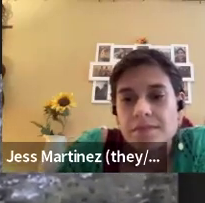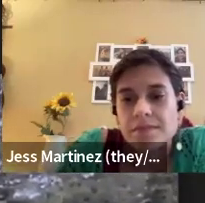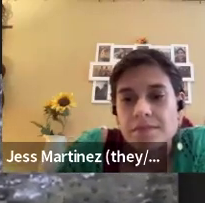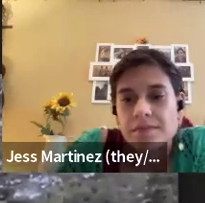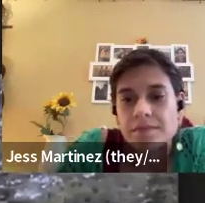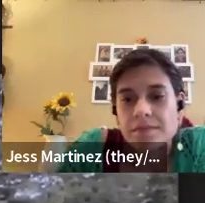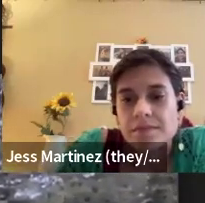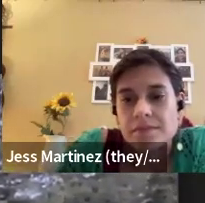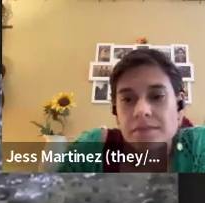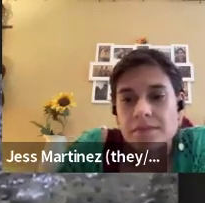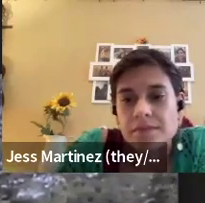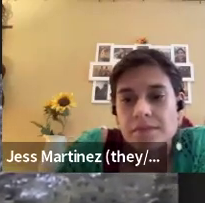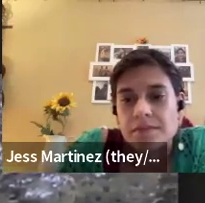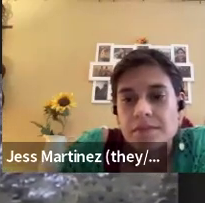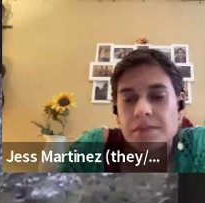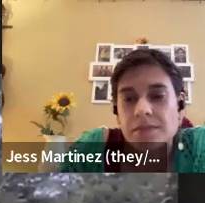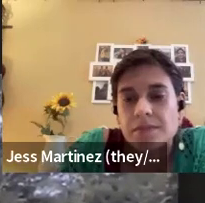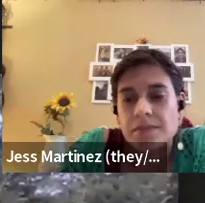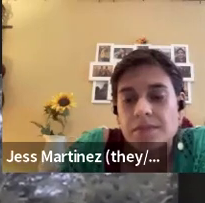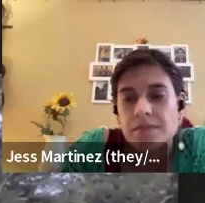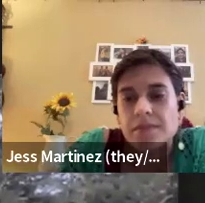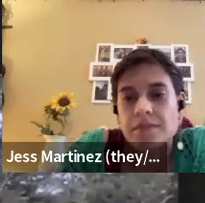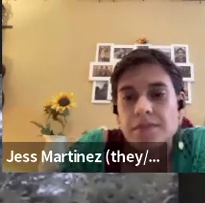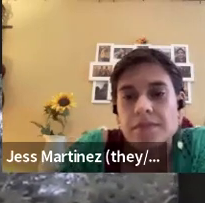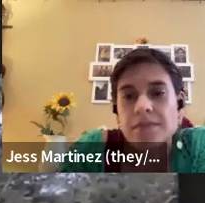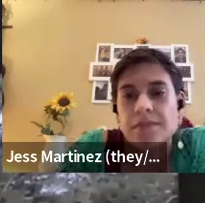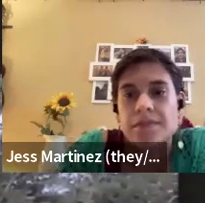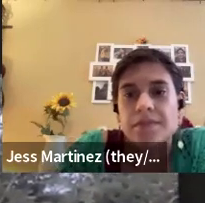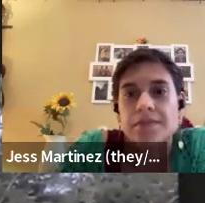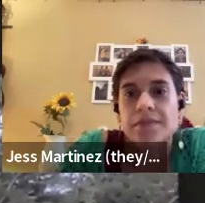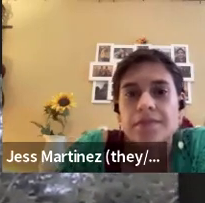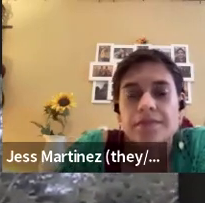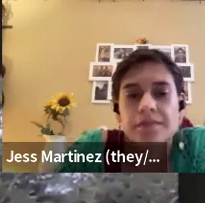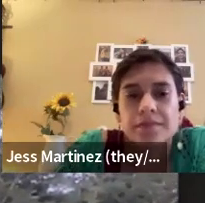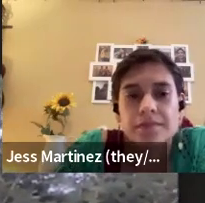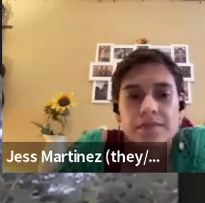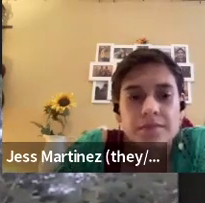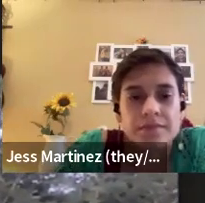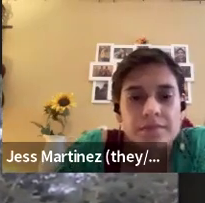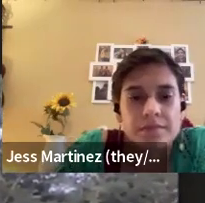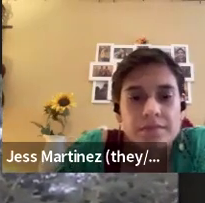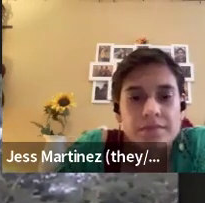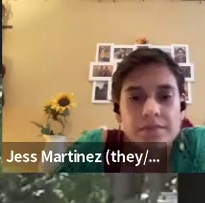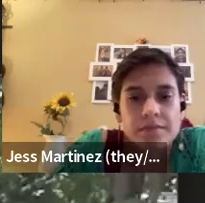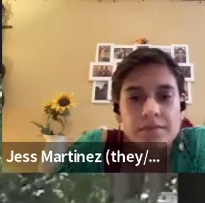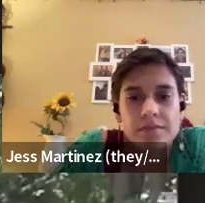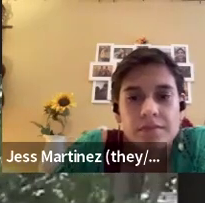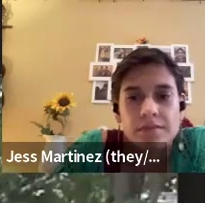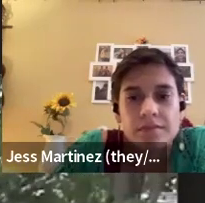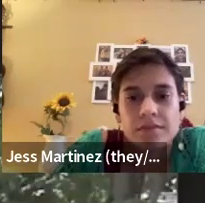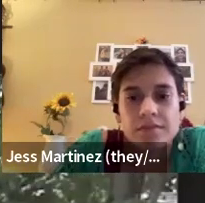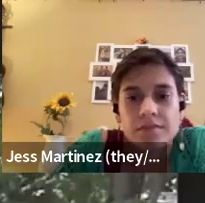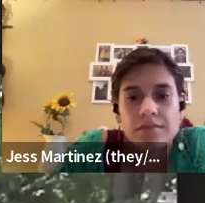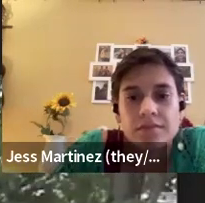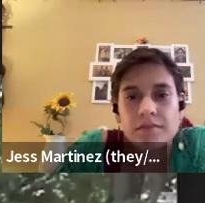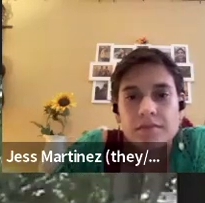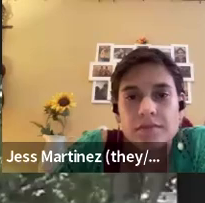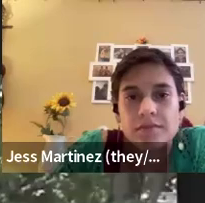it felt that there was your struggle or your campaign and us over here with our campaign and our